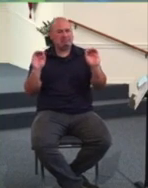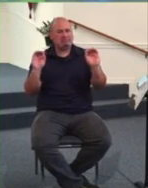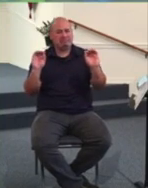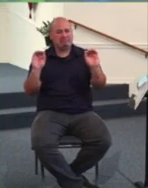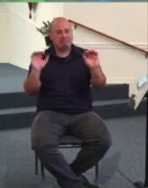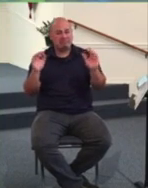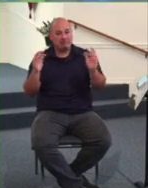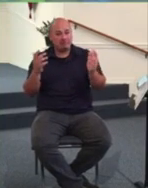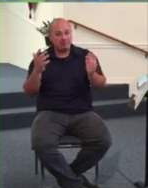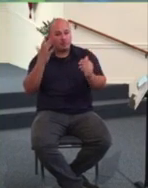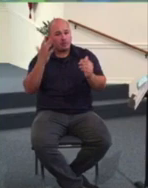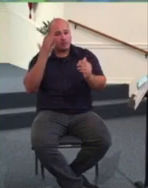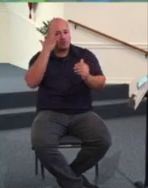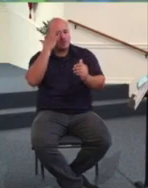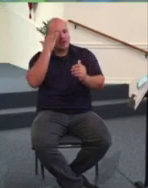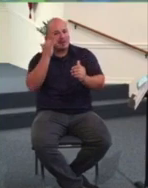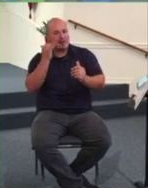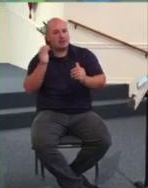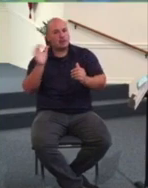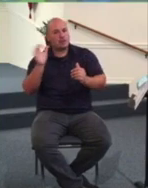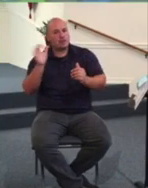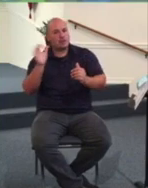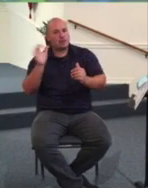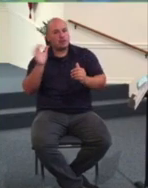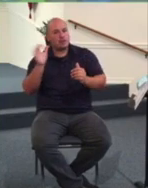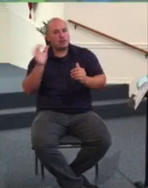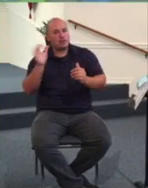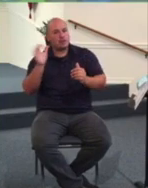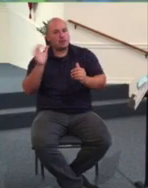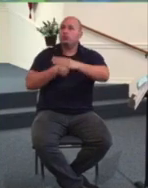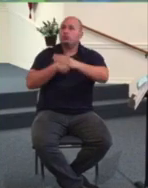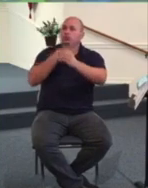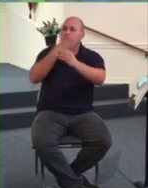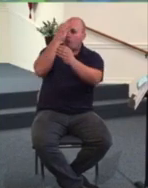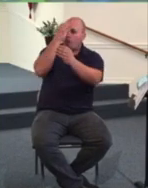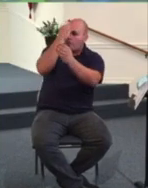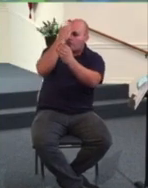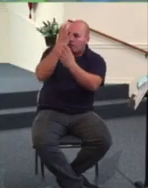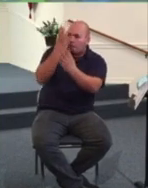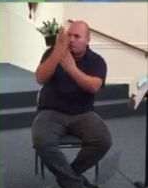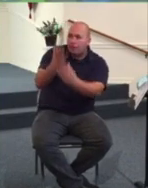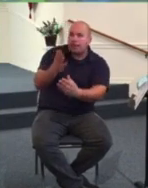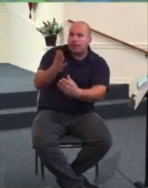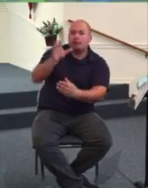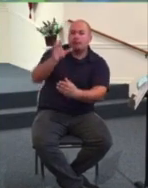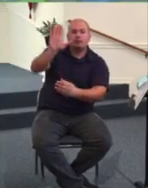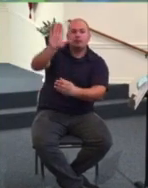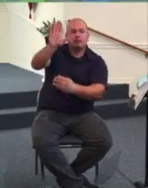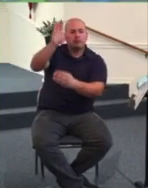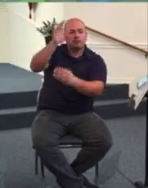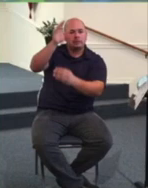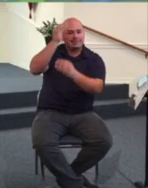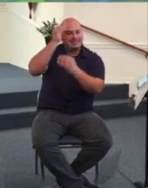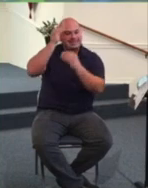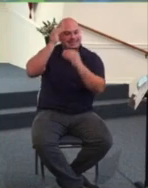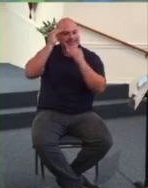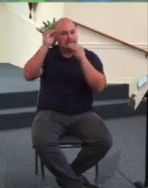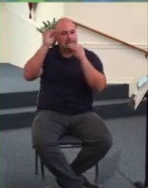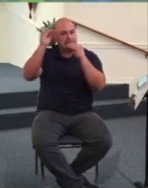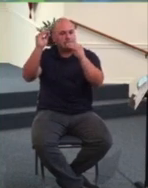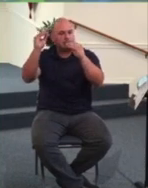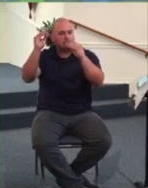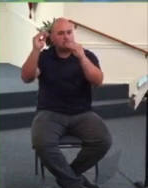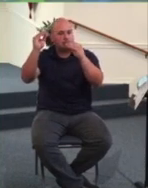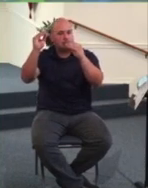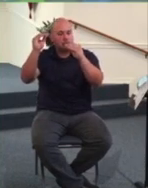contentment. Contentment in the Lord as you obey His teaching, and nothing can take away your hope in Jesus. You